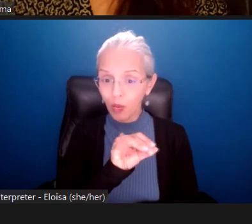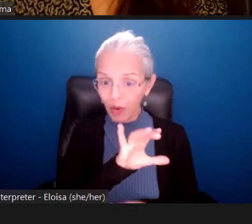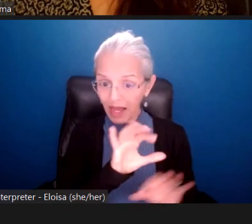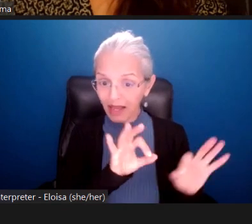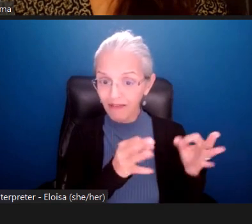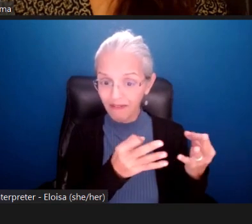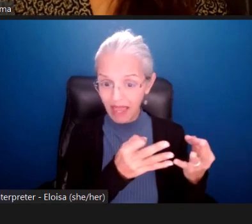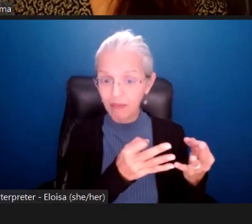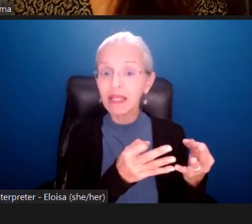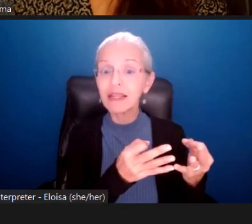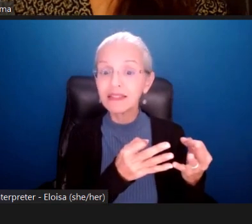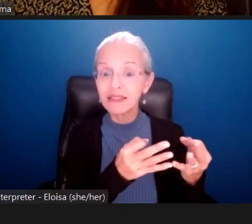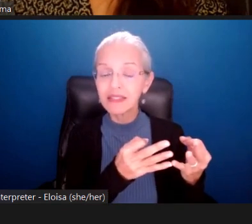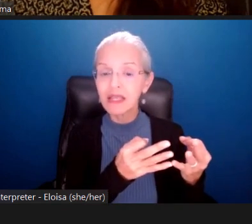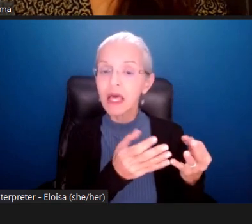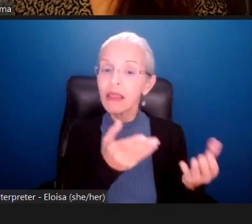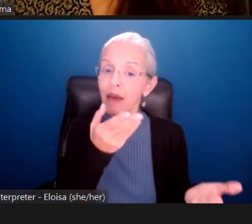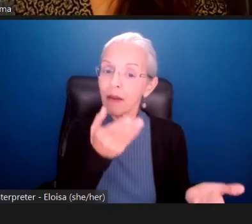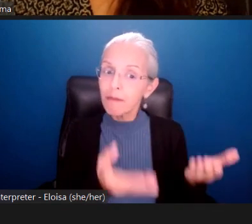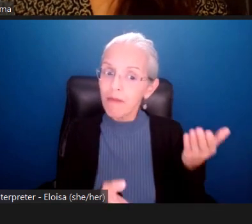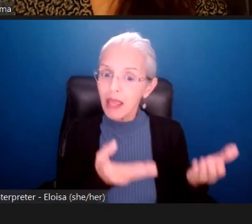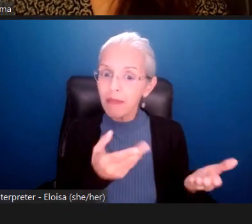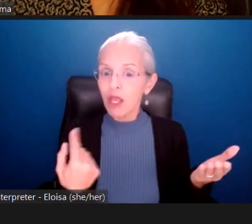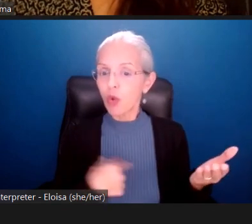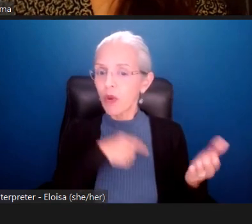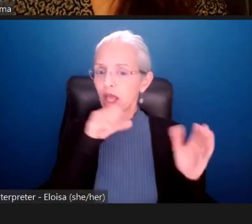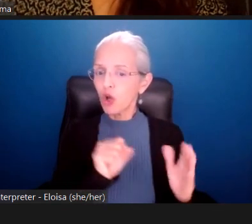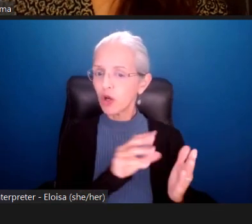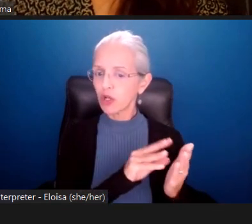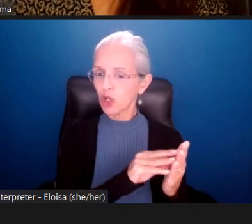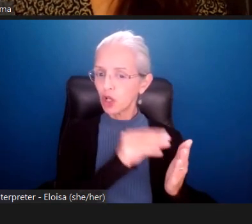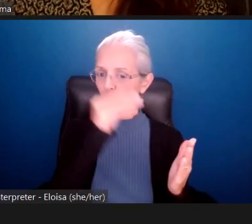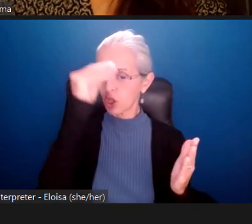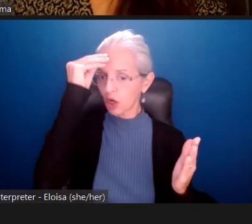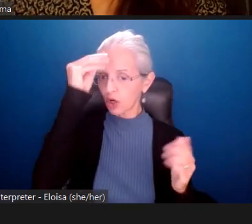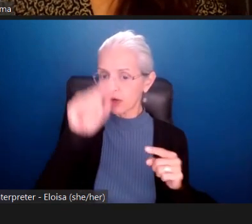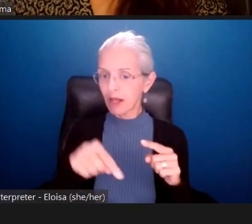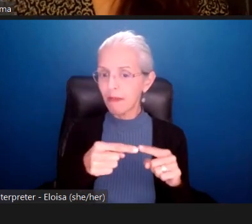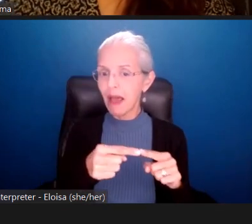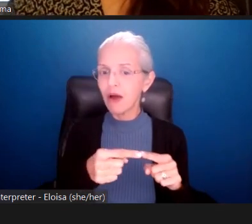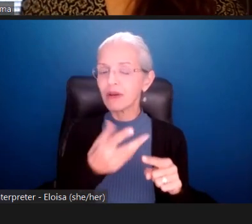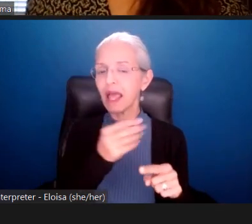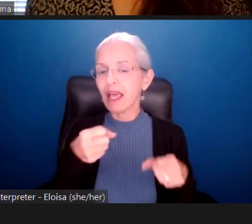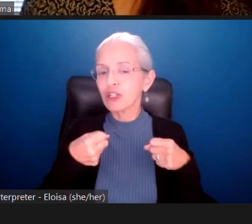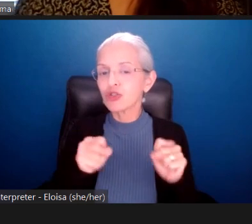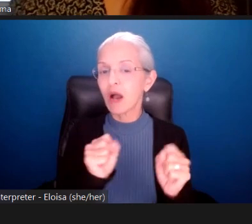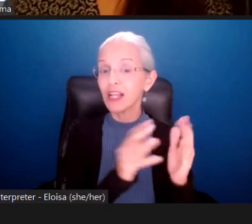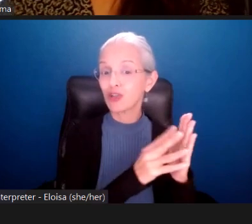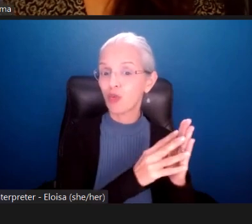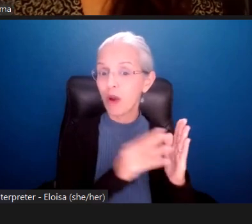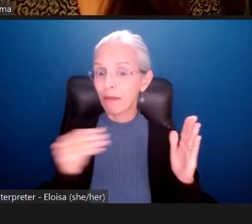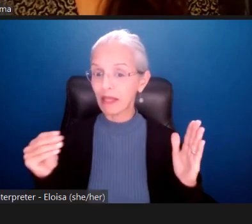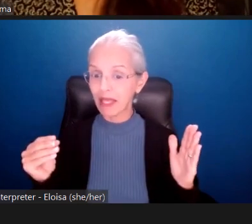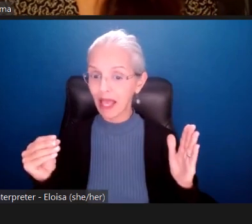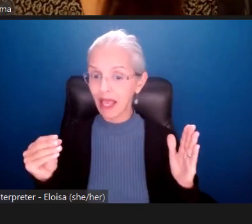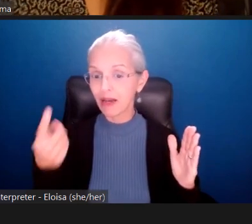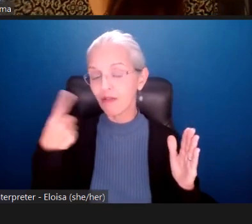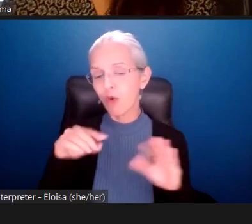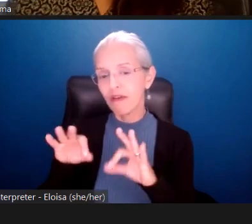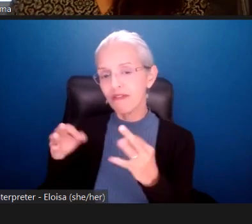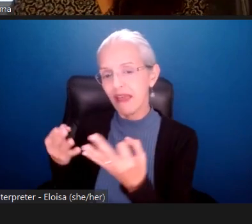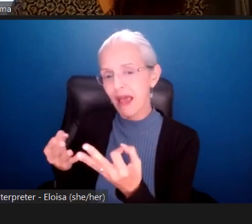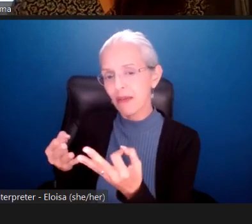families that perhaps we could learn about and try to replicate for families that